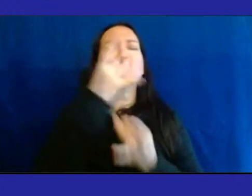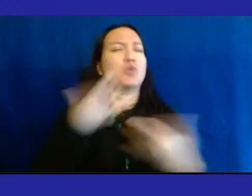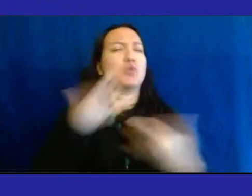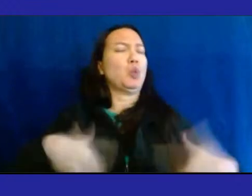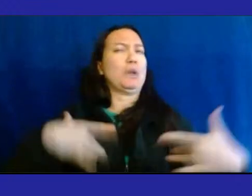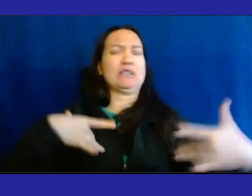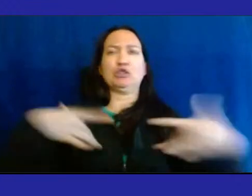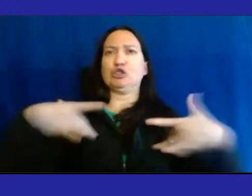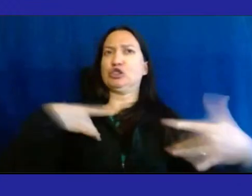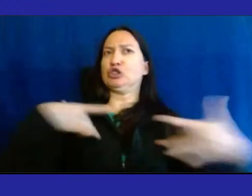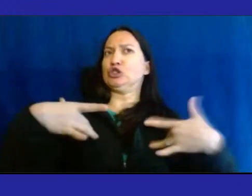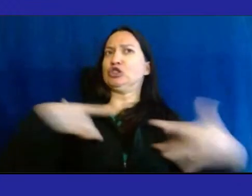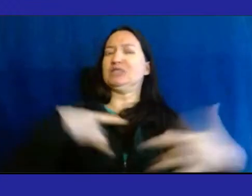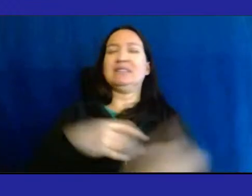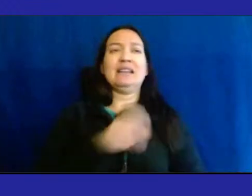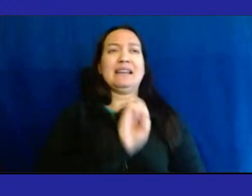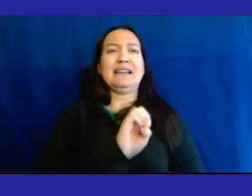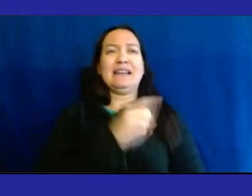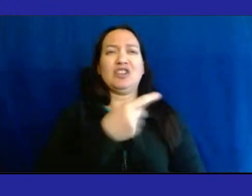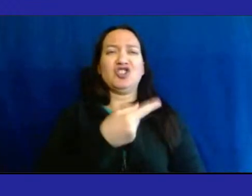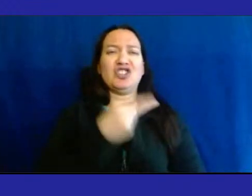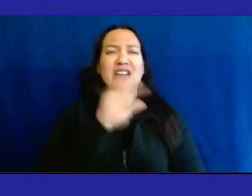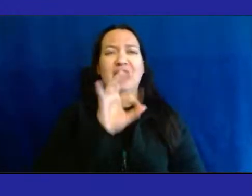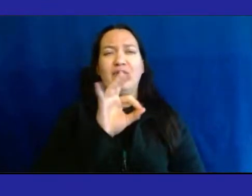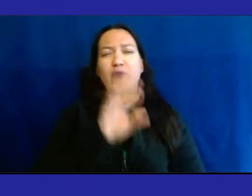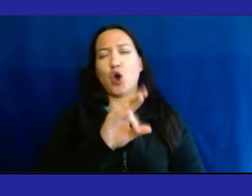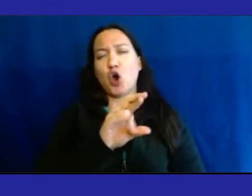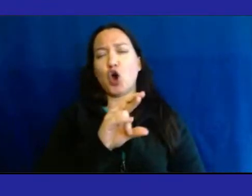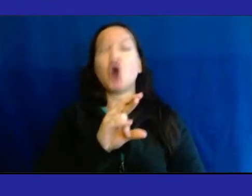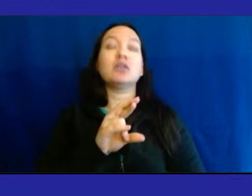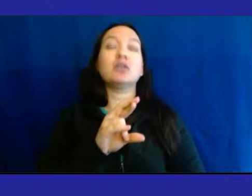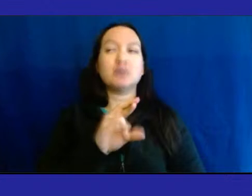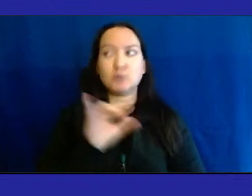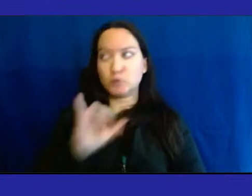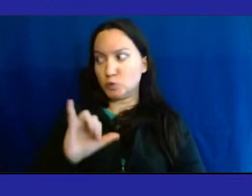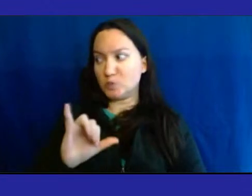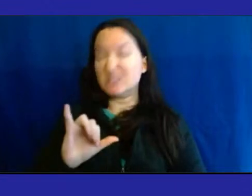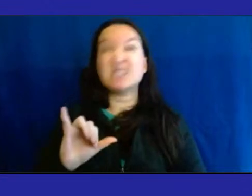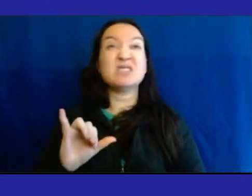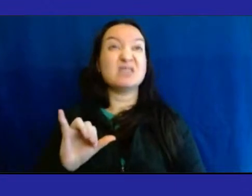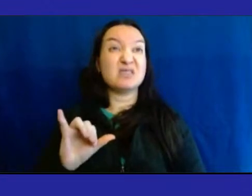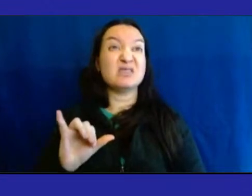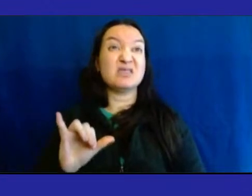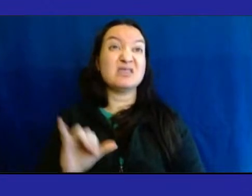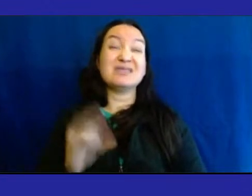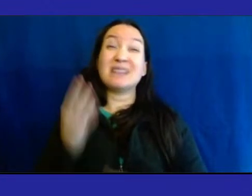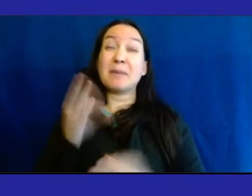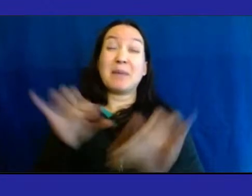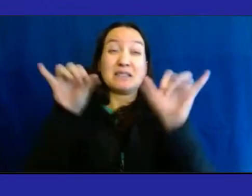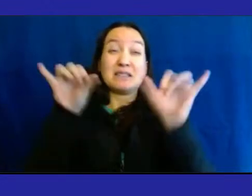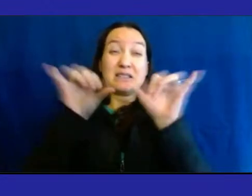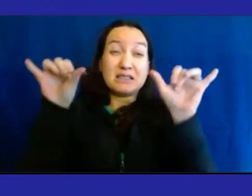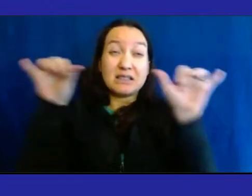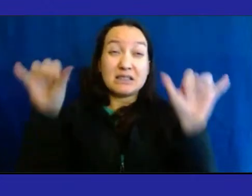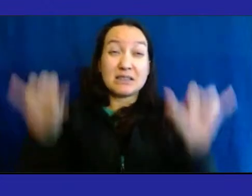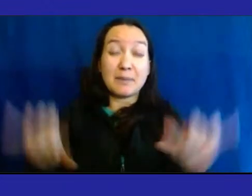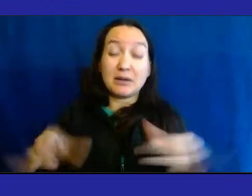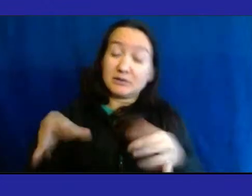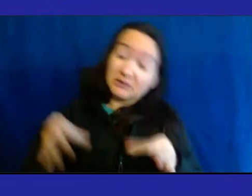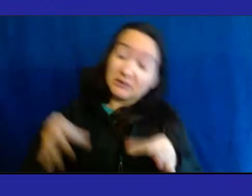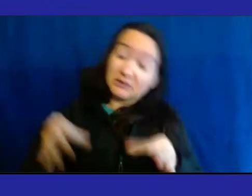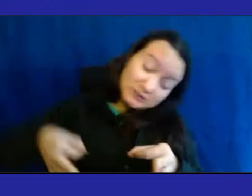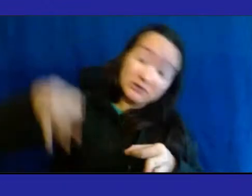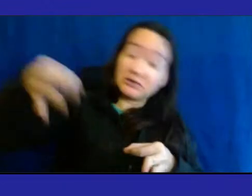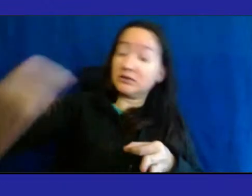about EGFR and the race adjustment, people were realizing that this might have been systematically delaying